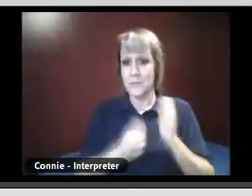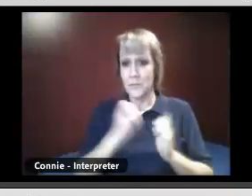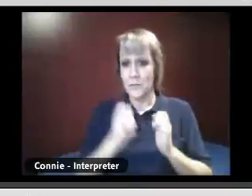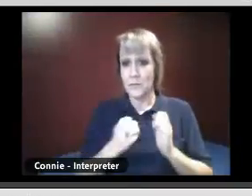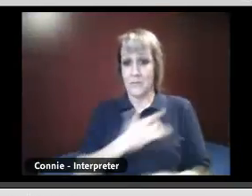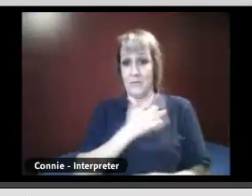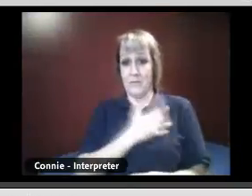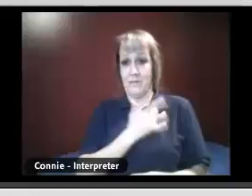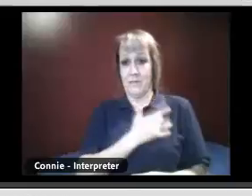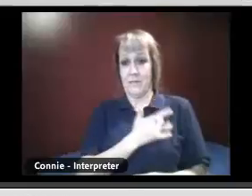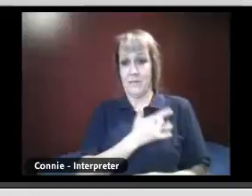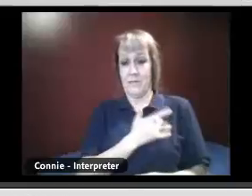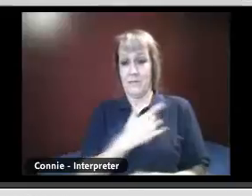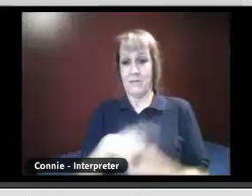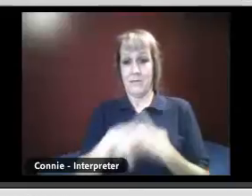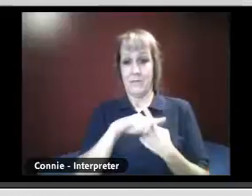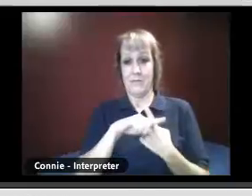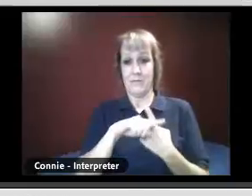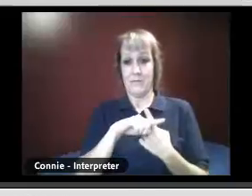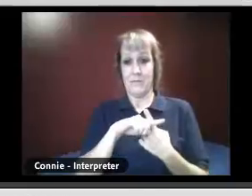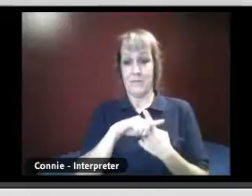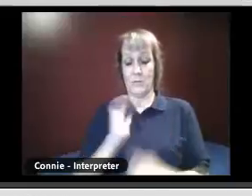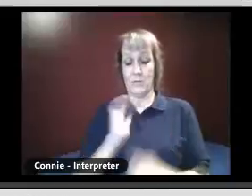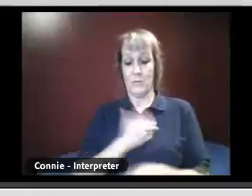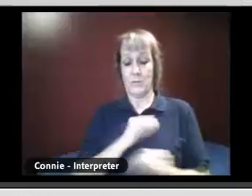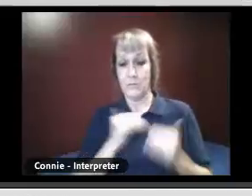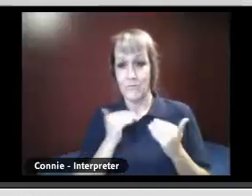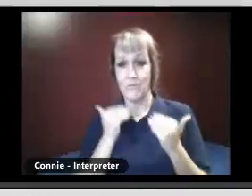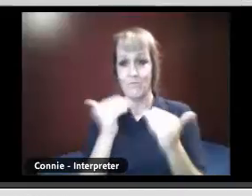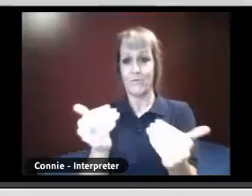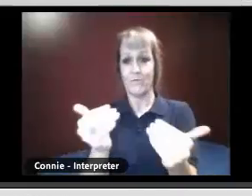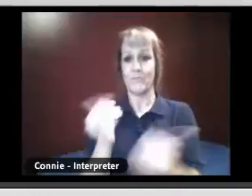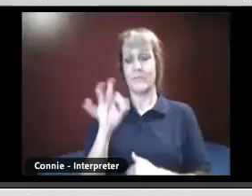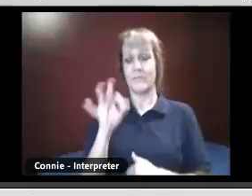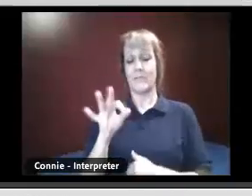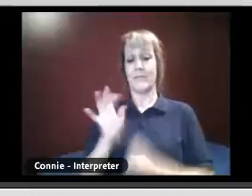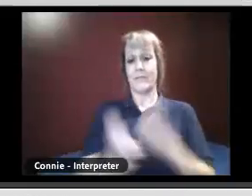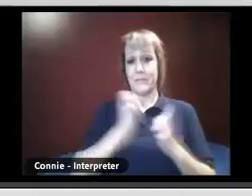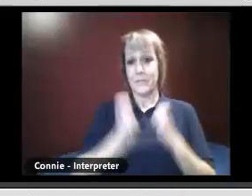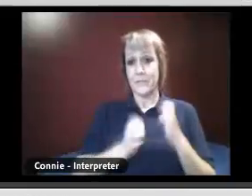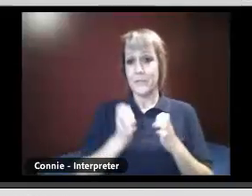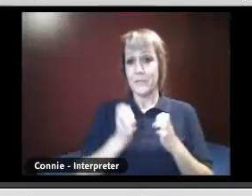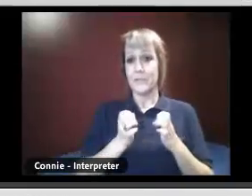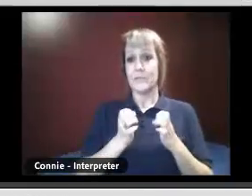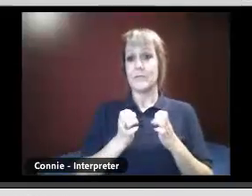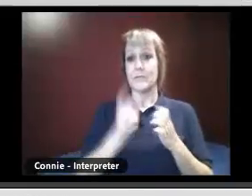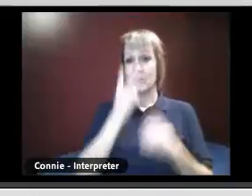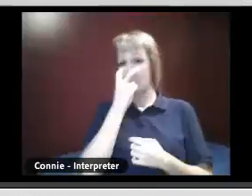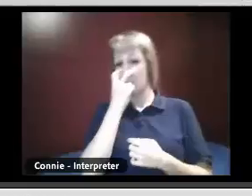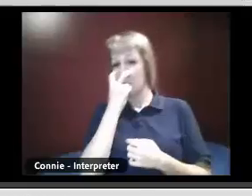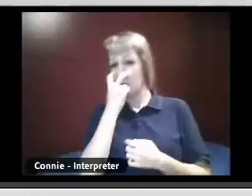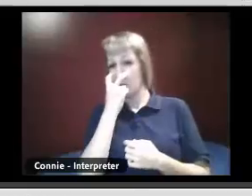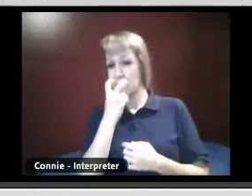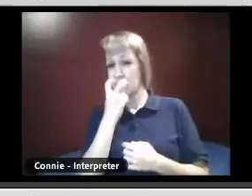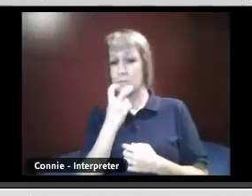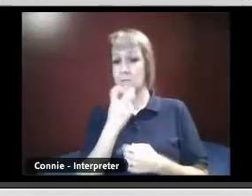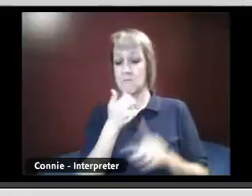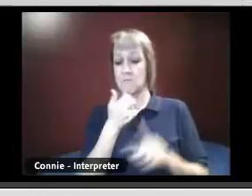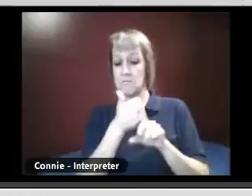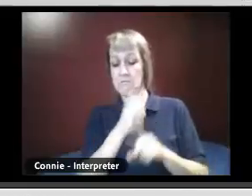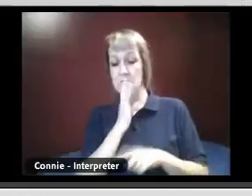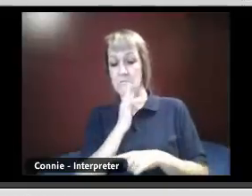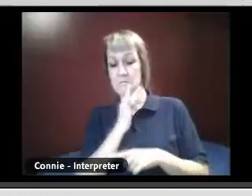feelings, are positive, we move forward. If our emotions, we have doubts about that, here's the self-talk saying, we're